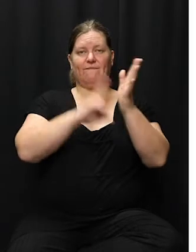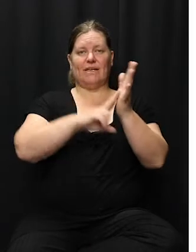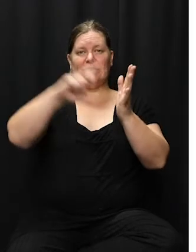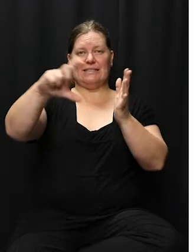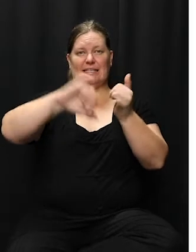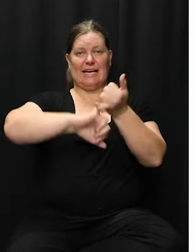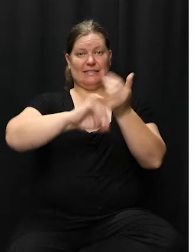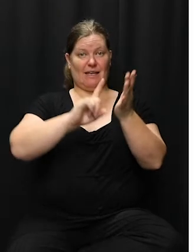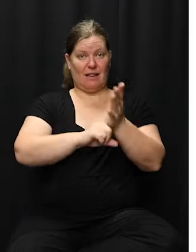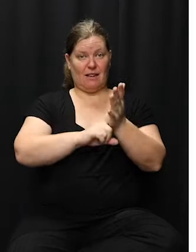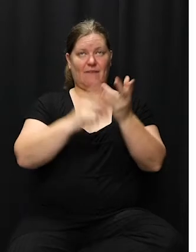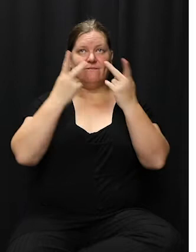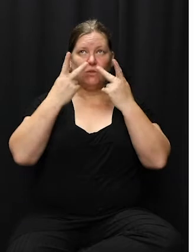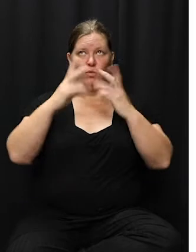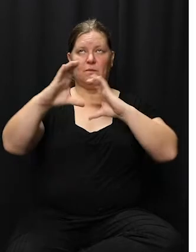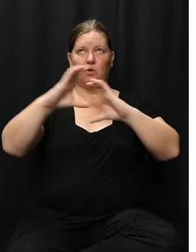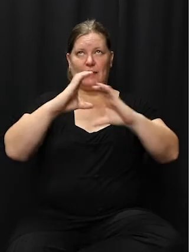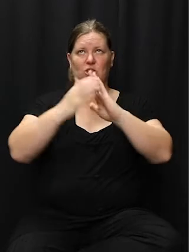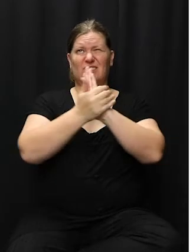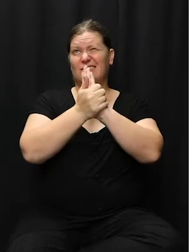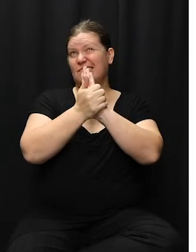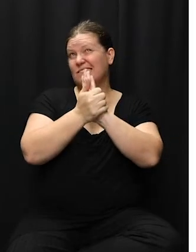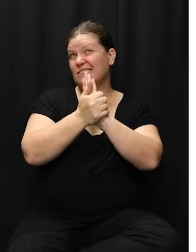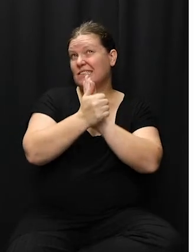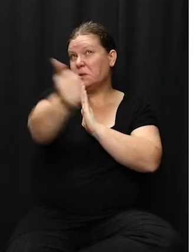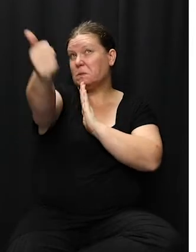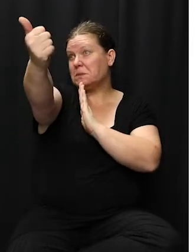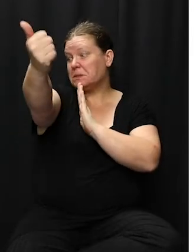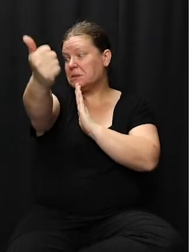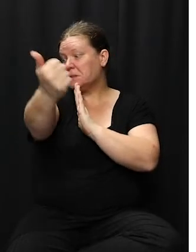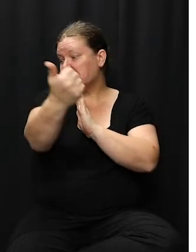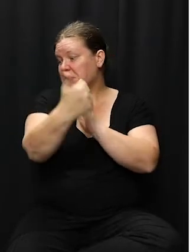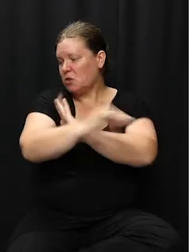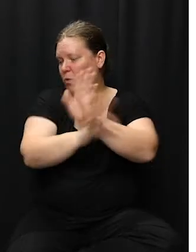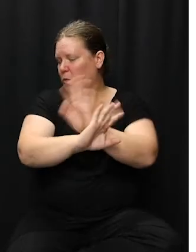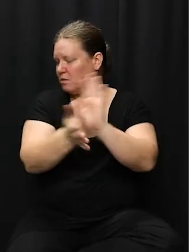So the next assessment tool is the visual communication skills, and hang on,